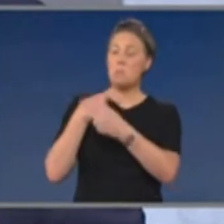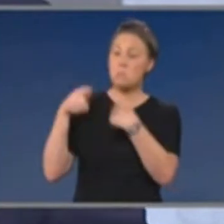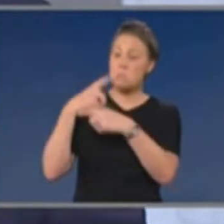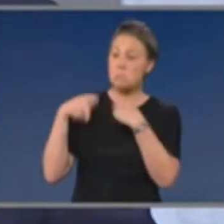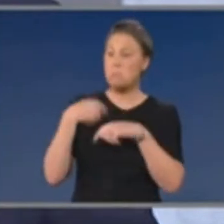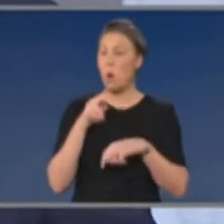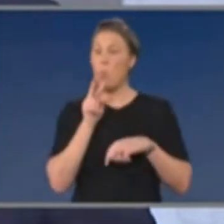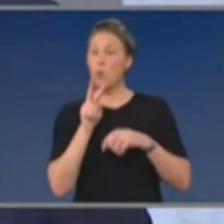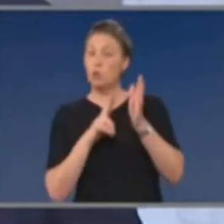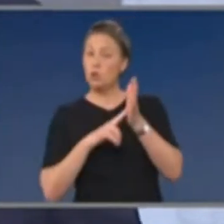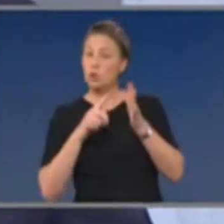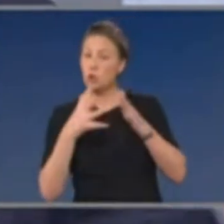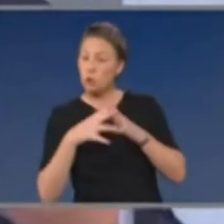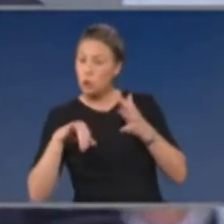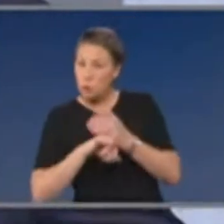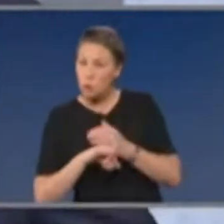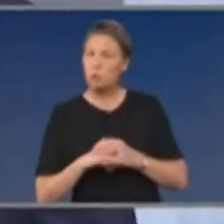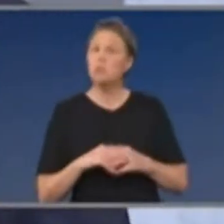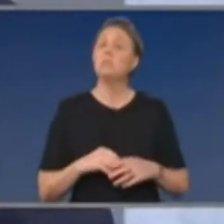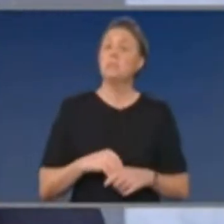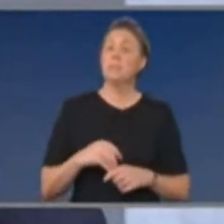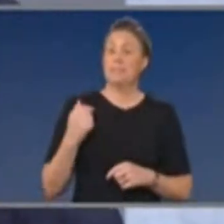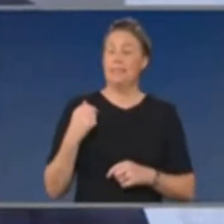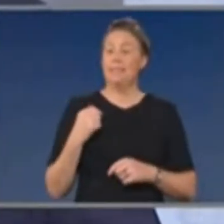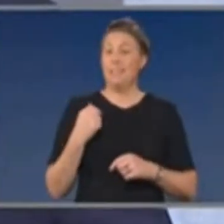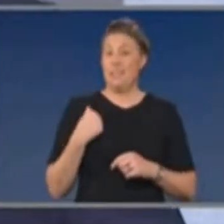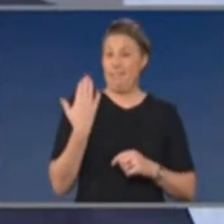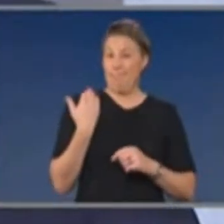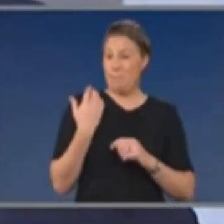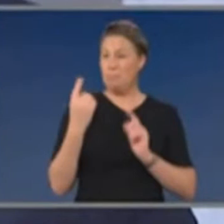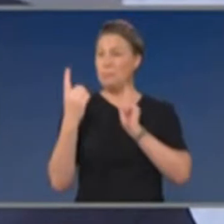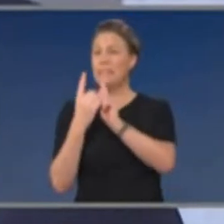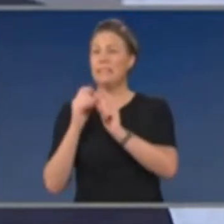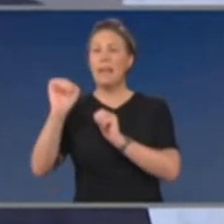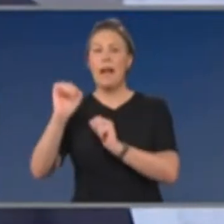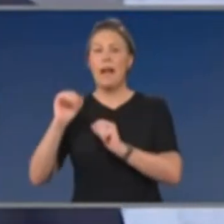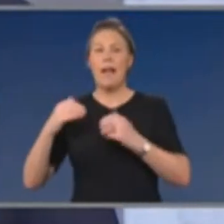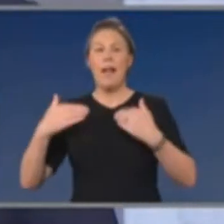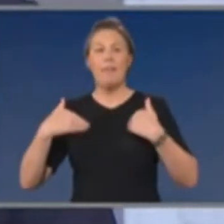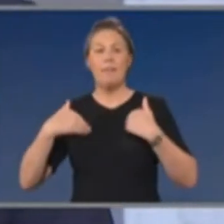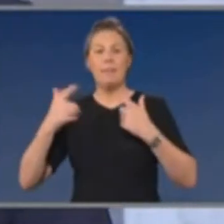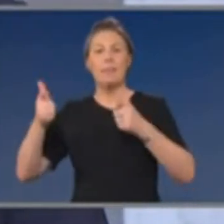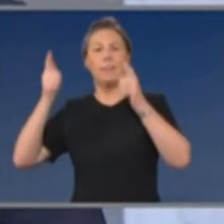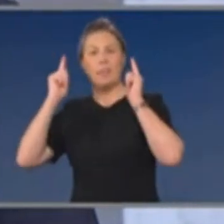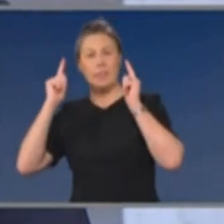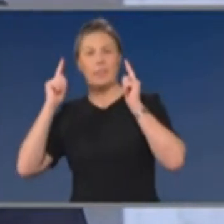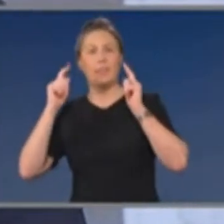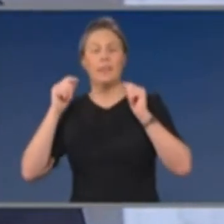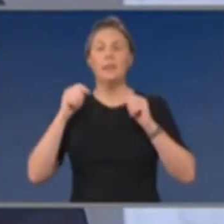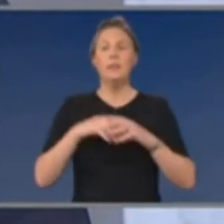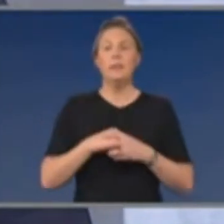and from the Health Minister, who's just been in a meeting, I think is still in a meeting with all the other health ministers around the country right